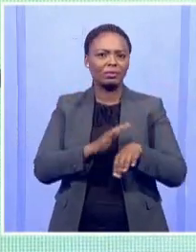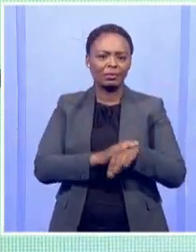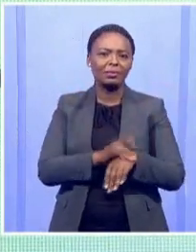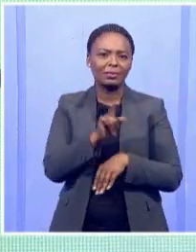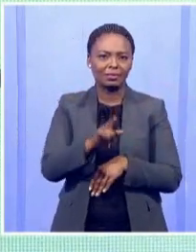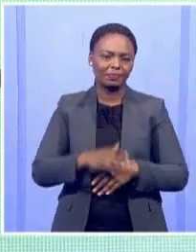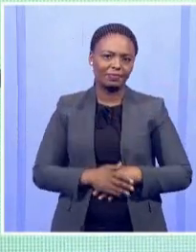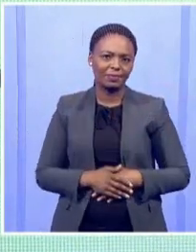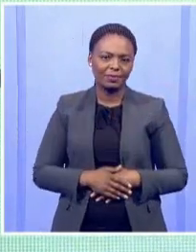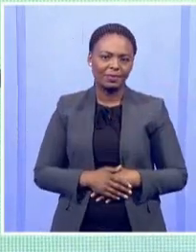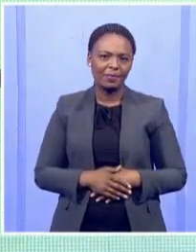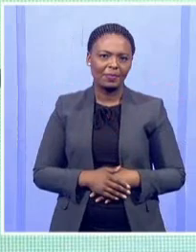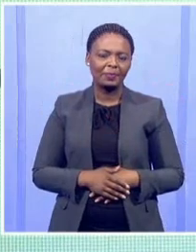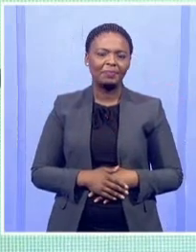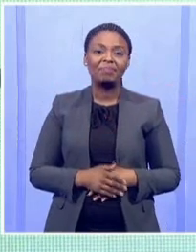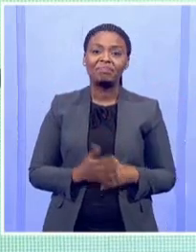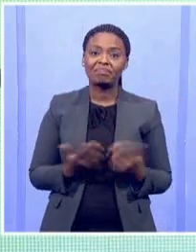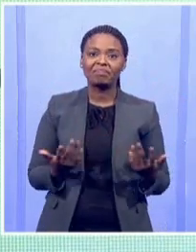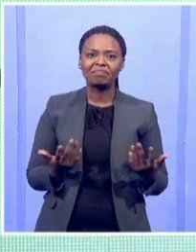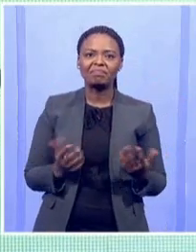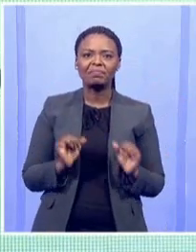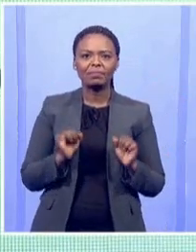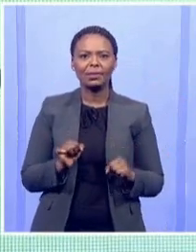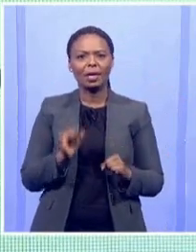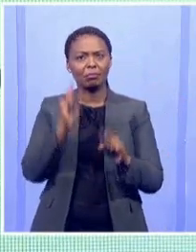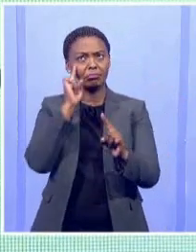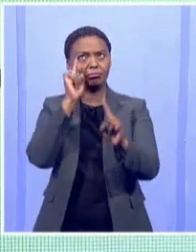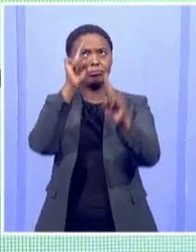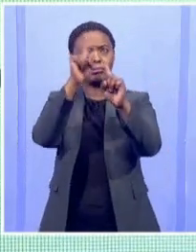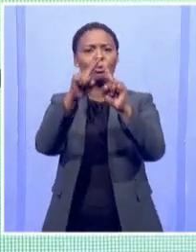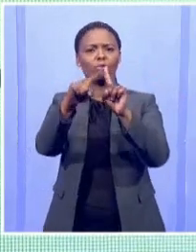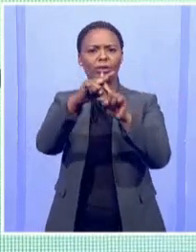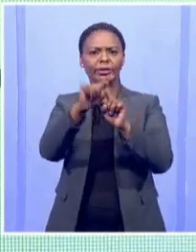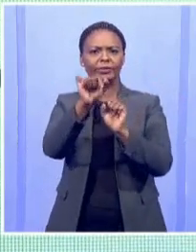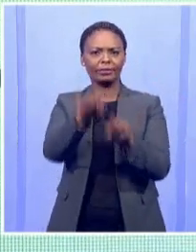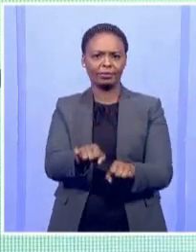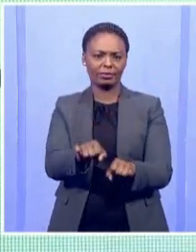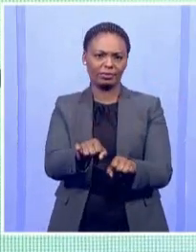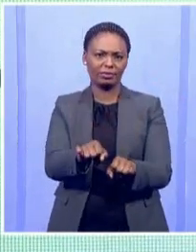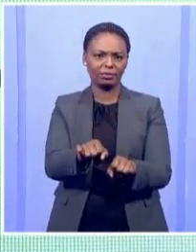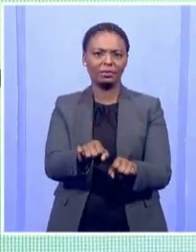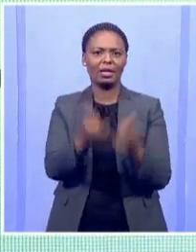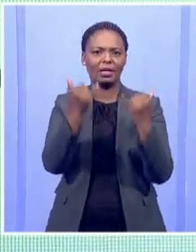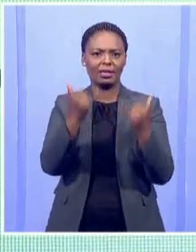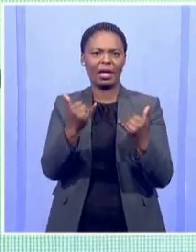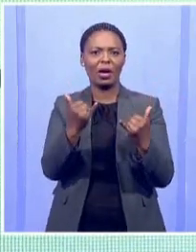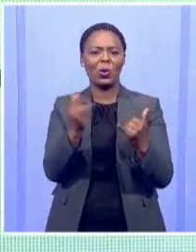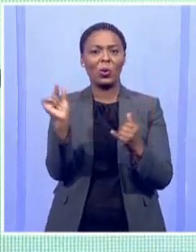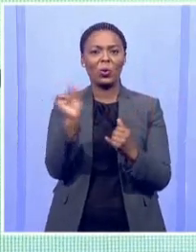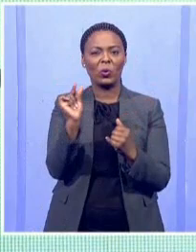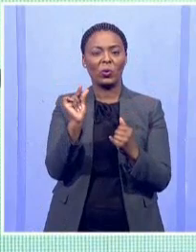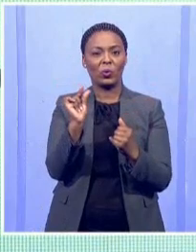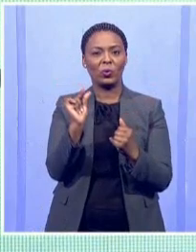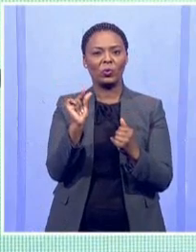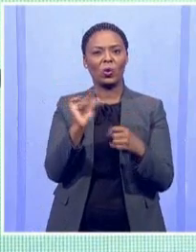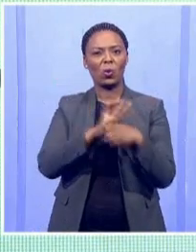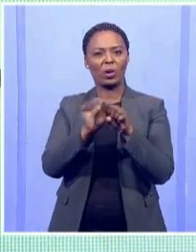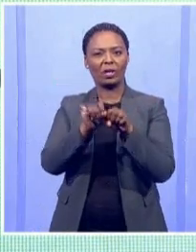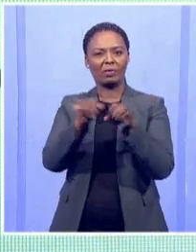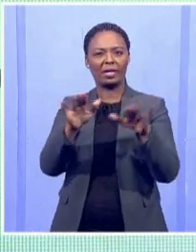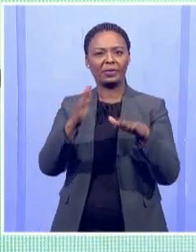even though we are very optimistic that we are at the tail end of the pandemic, I believe